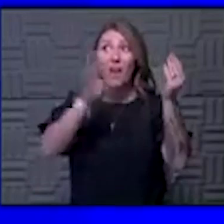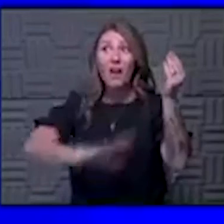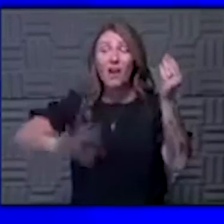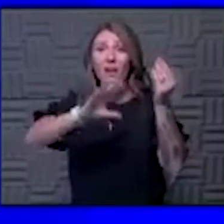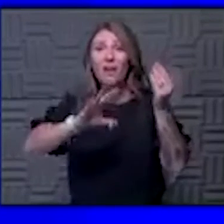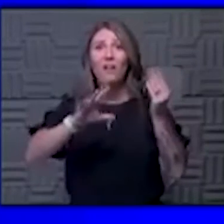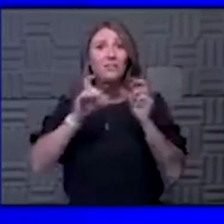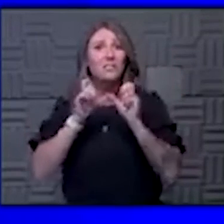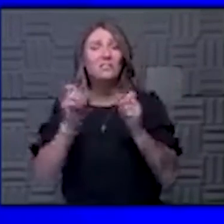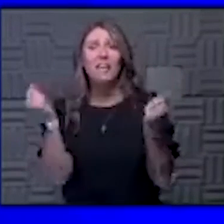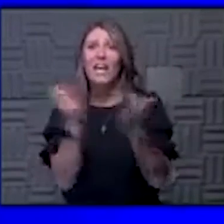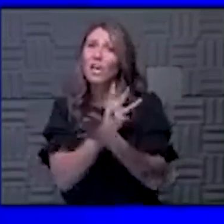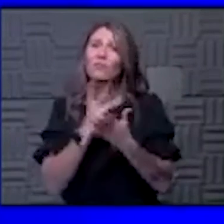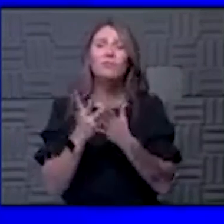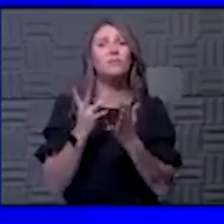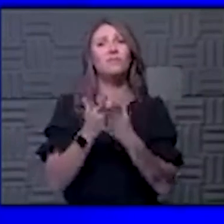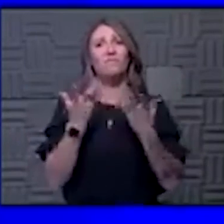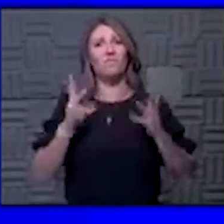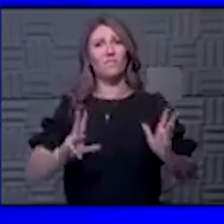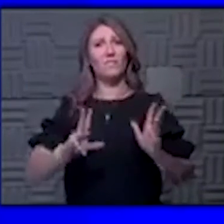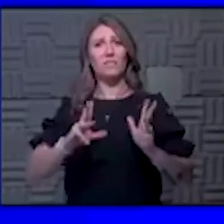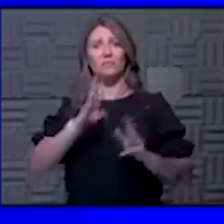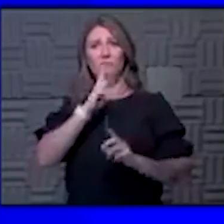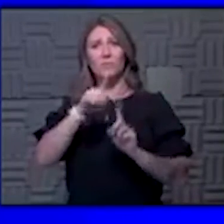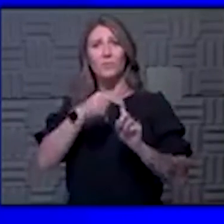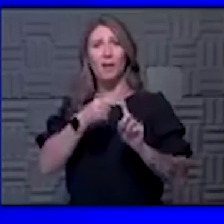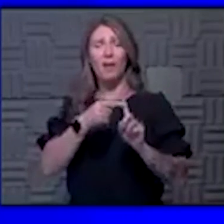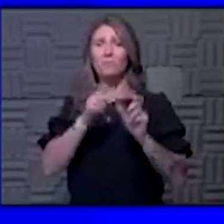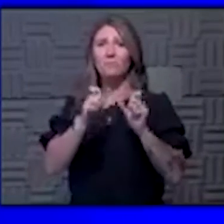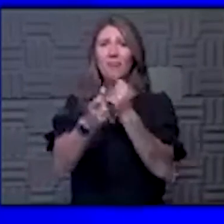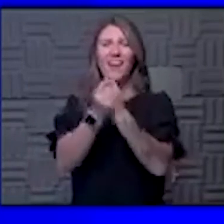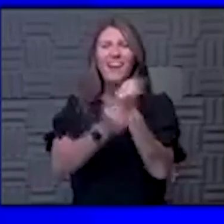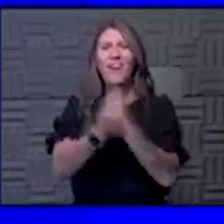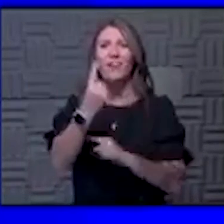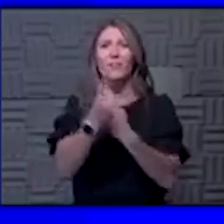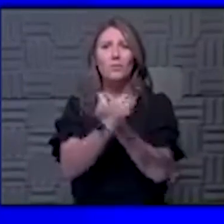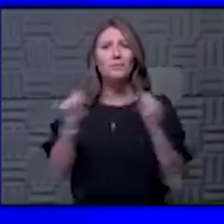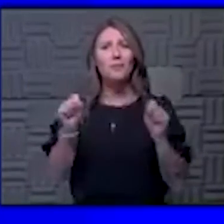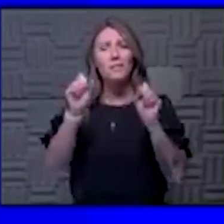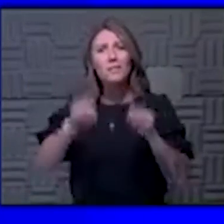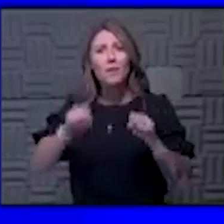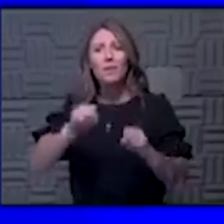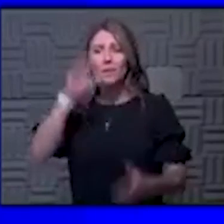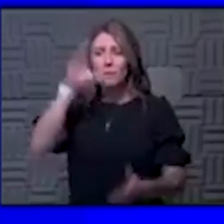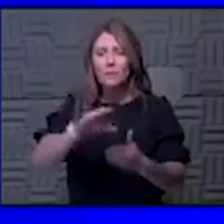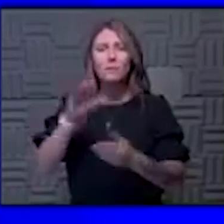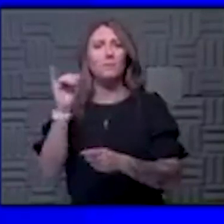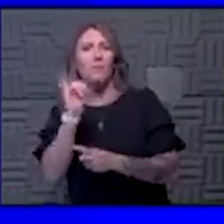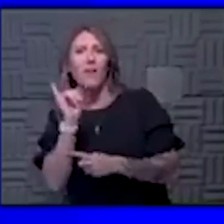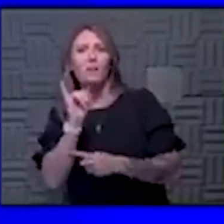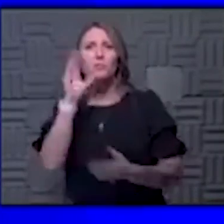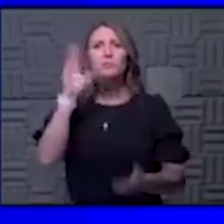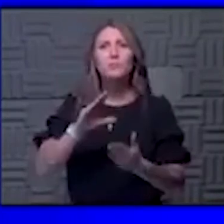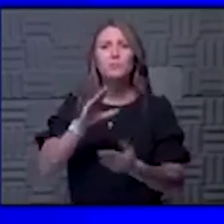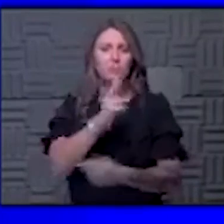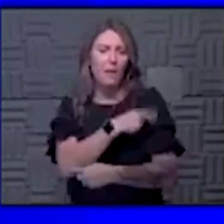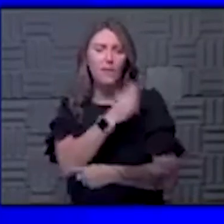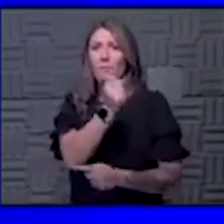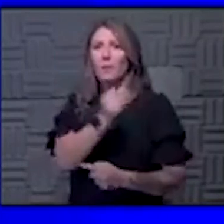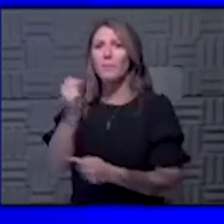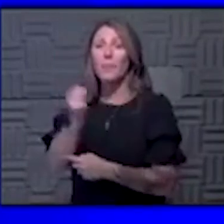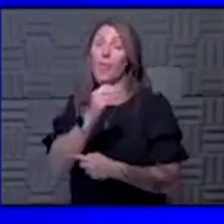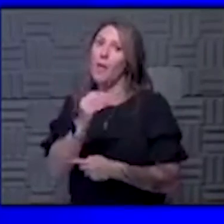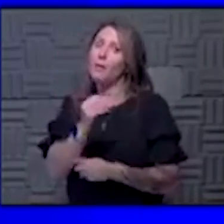things that he talked about and really try to keep everybody safe as possible, reduce the infections, reduce hospitalizations, and especially